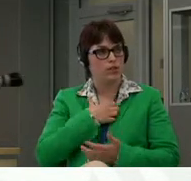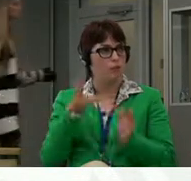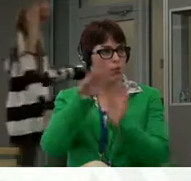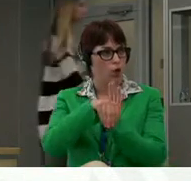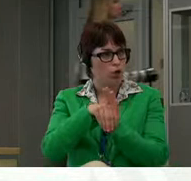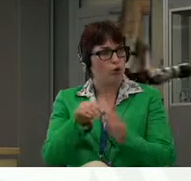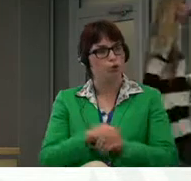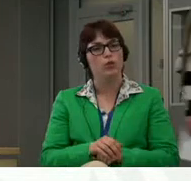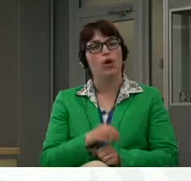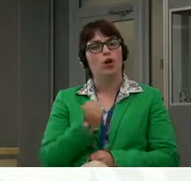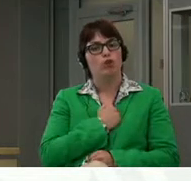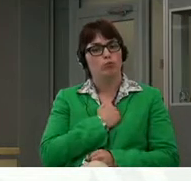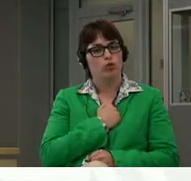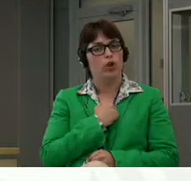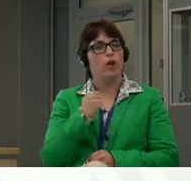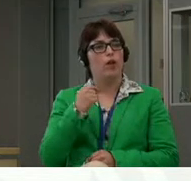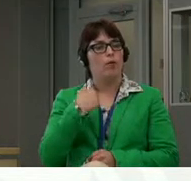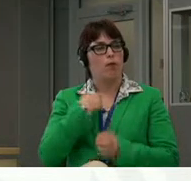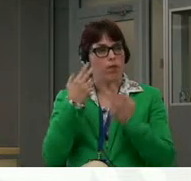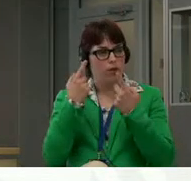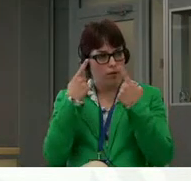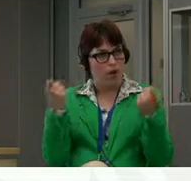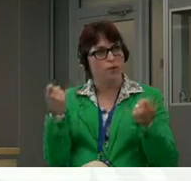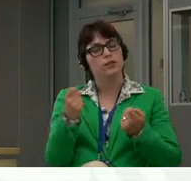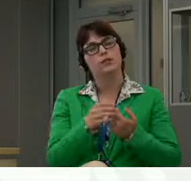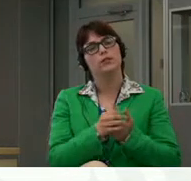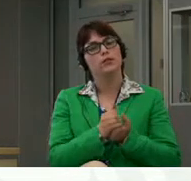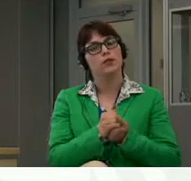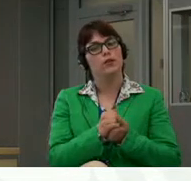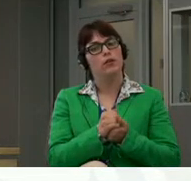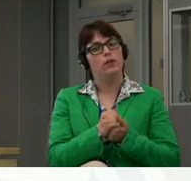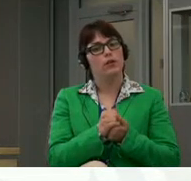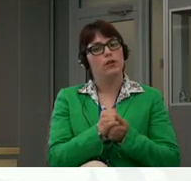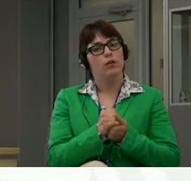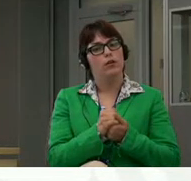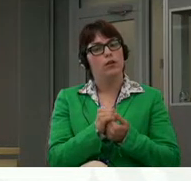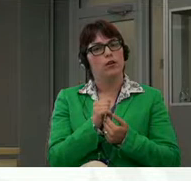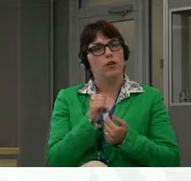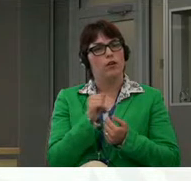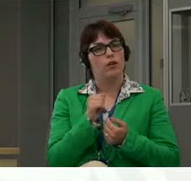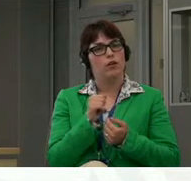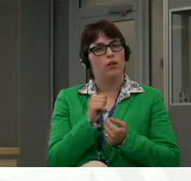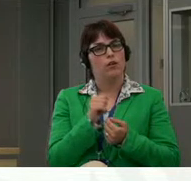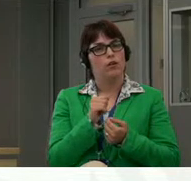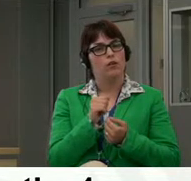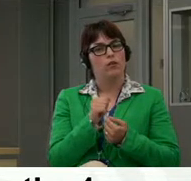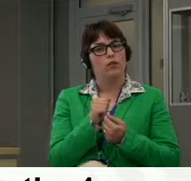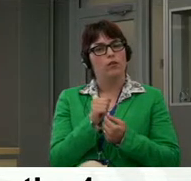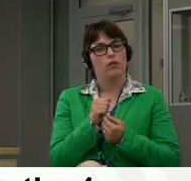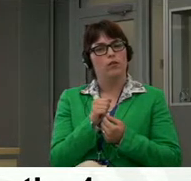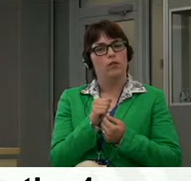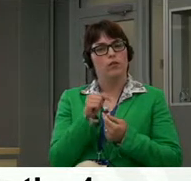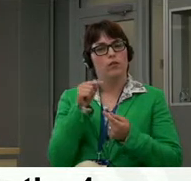of the Italian authorities for the decision to adopt a four-language system for this event, and this despite our